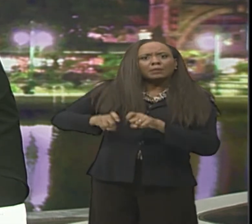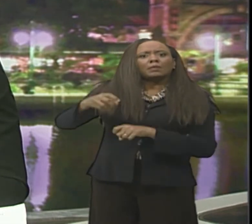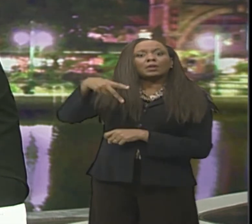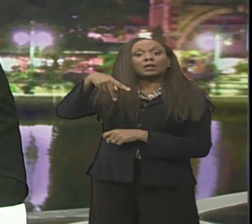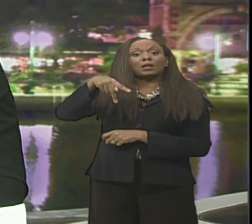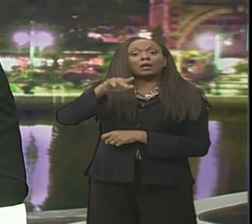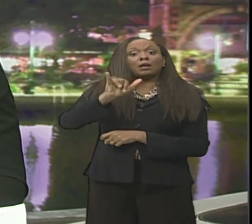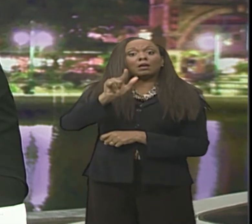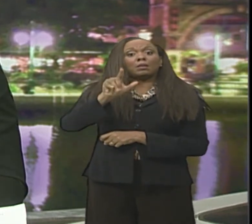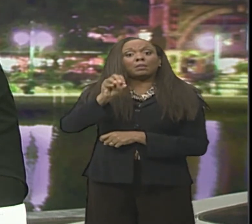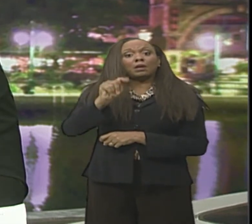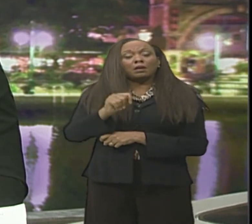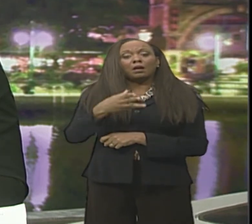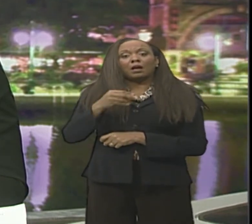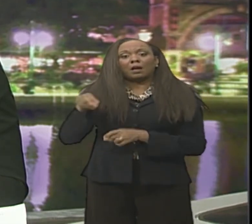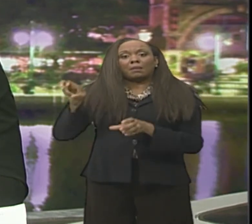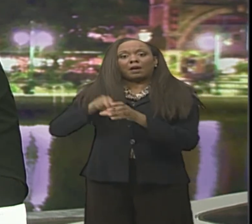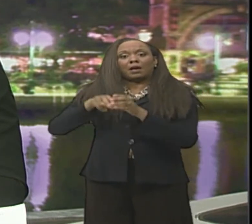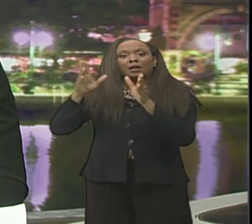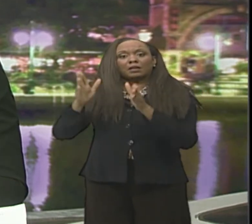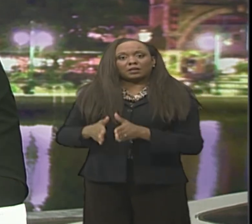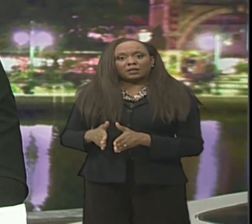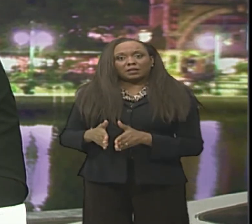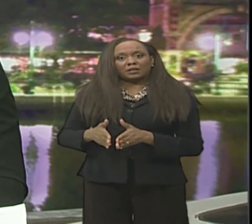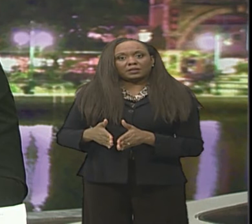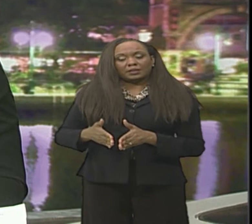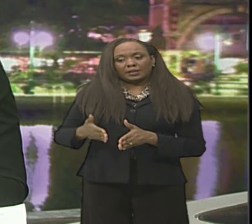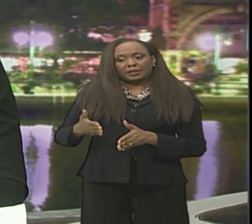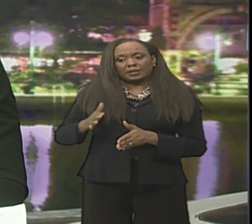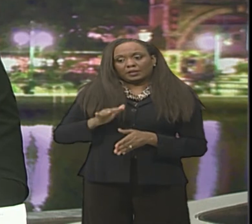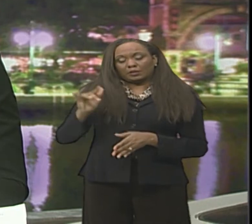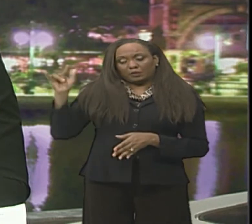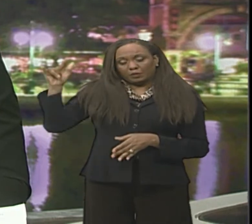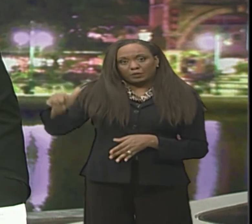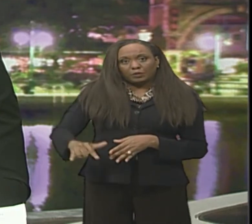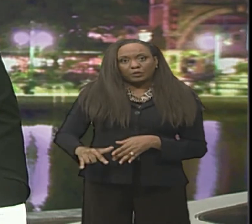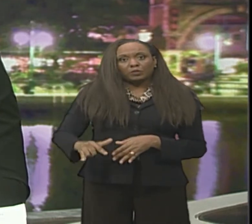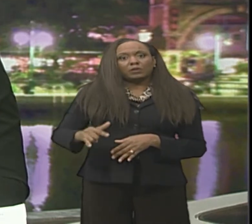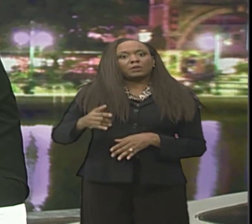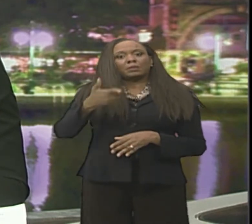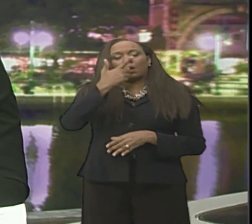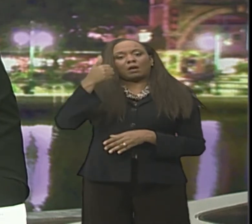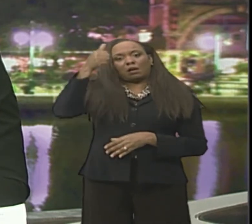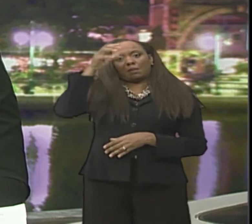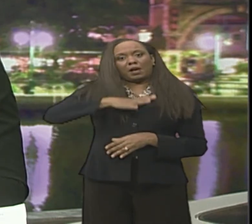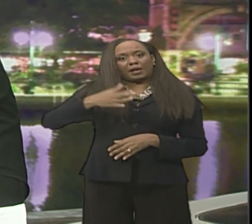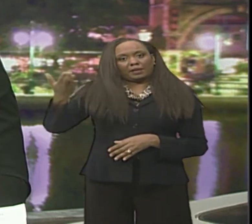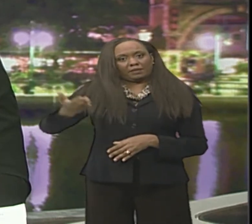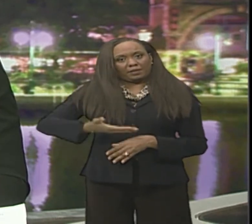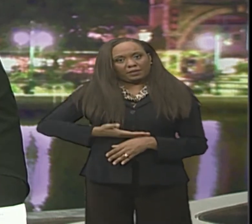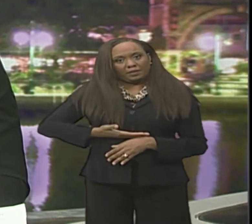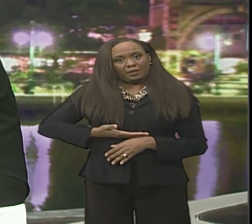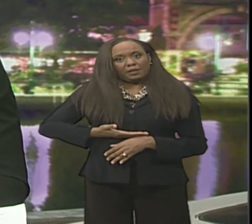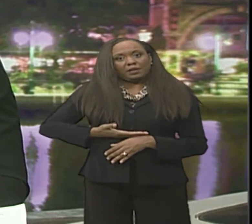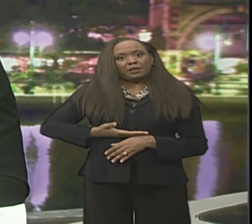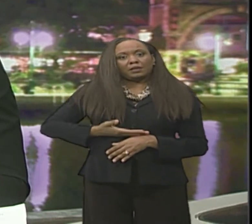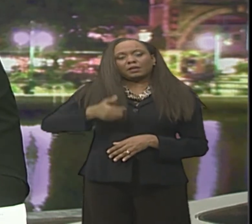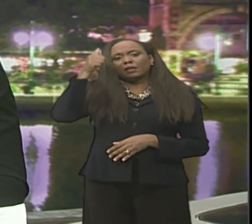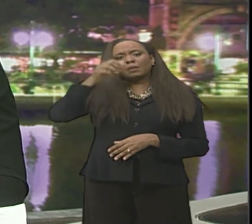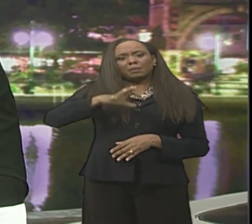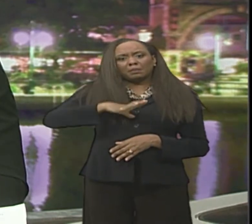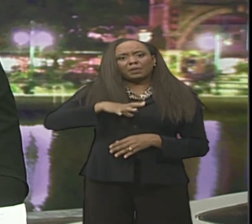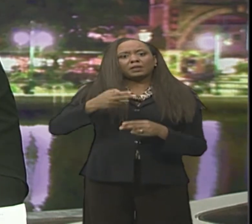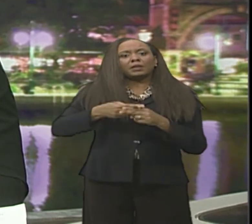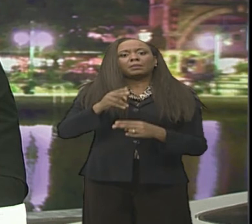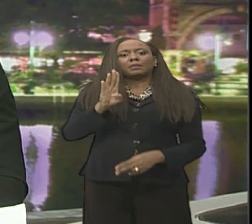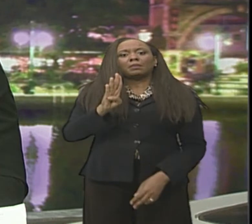and passengers were invited to Ghana by a man identified as Michael Brassington, who was at the airport to receive them. It was found that Brassington